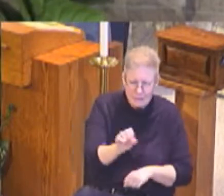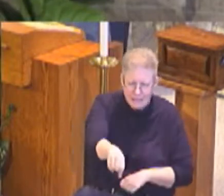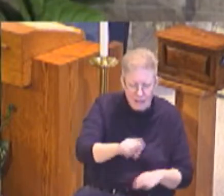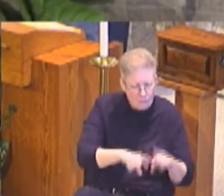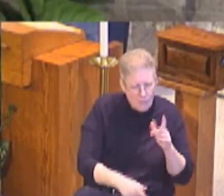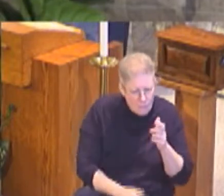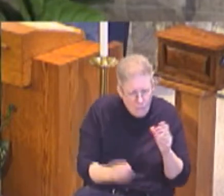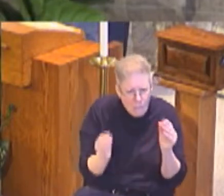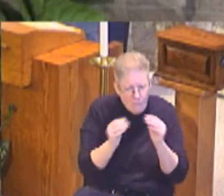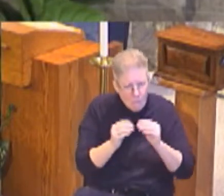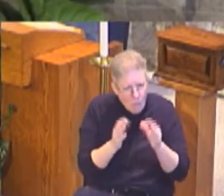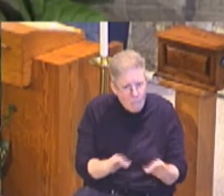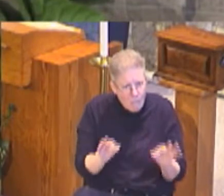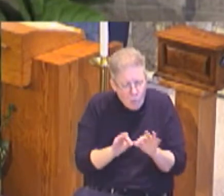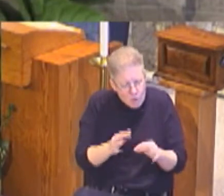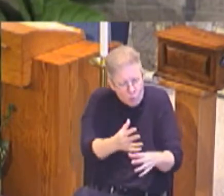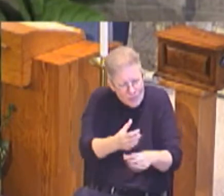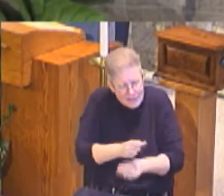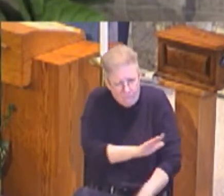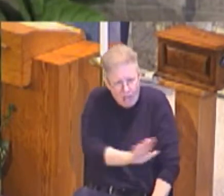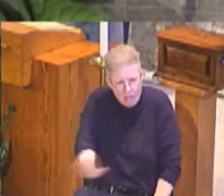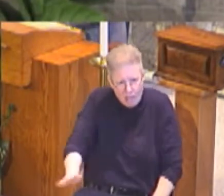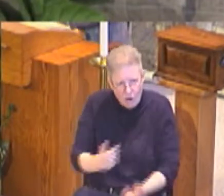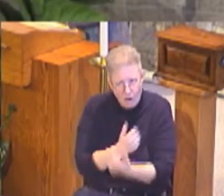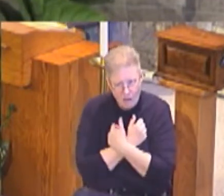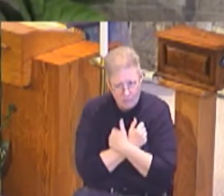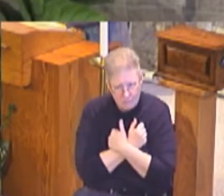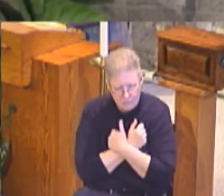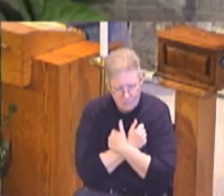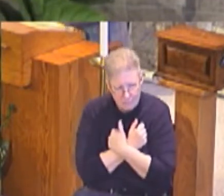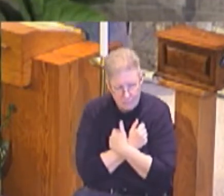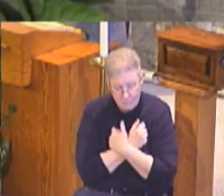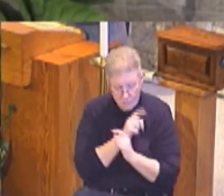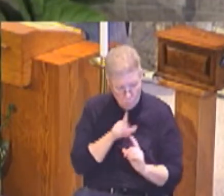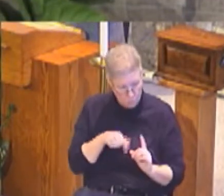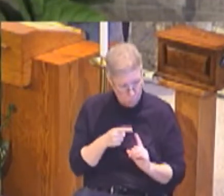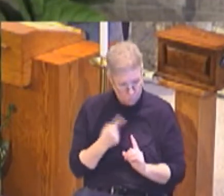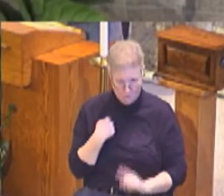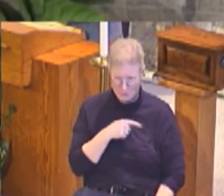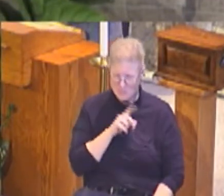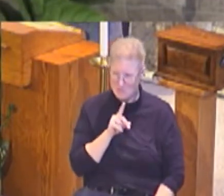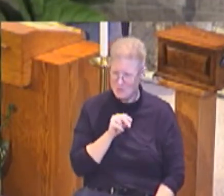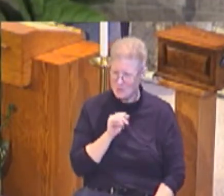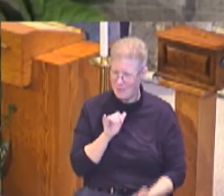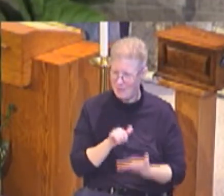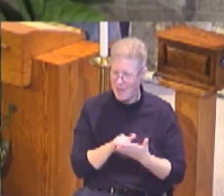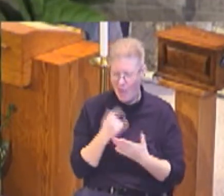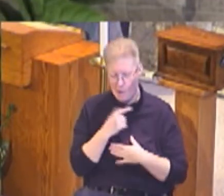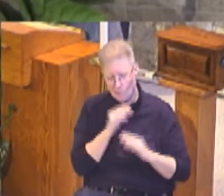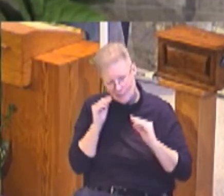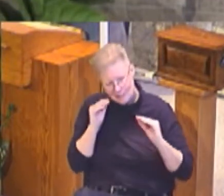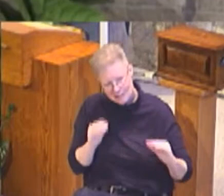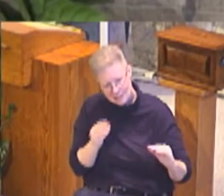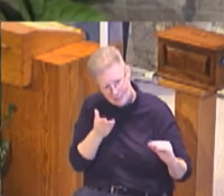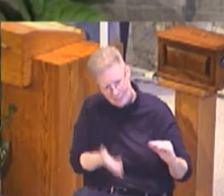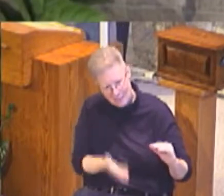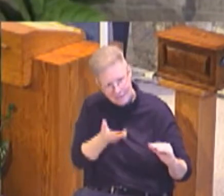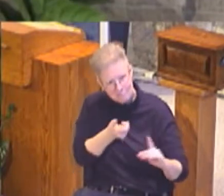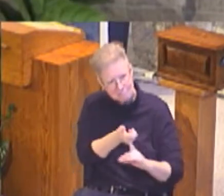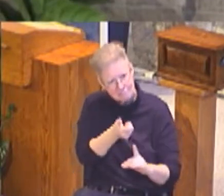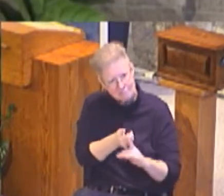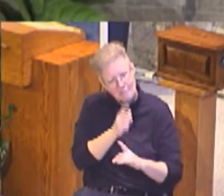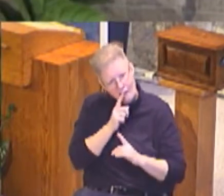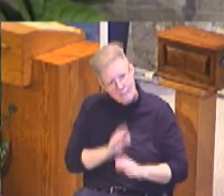love. Because when we do that, we teach them that they are important, that they